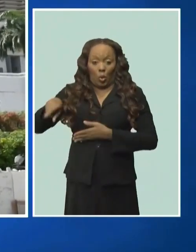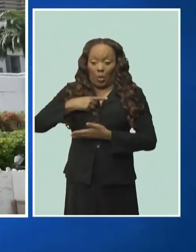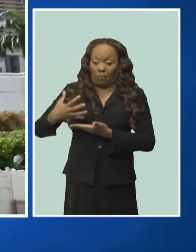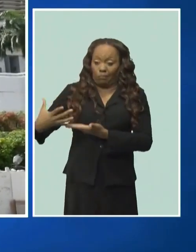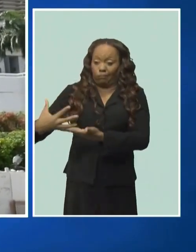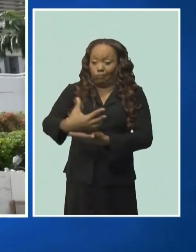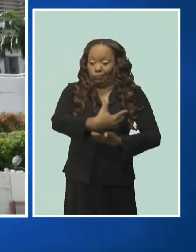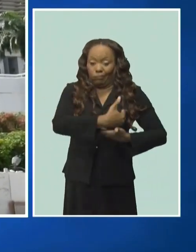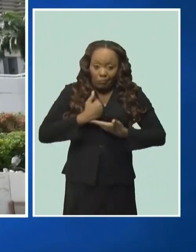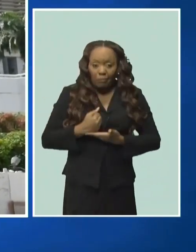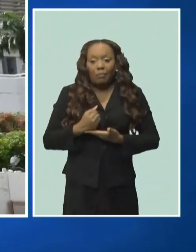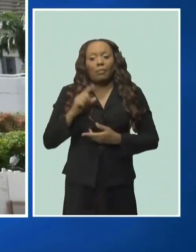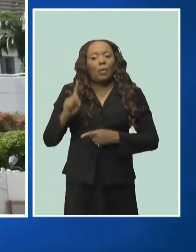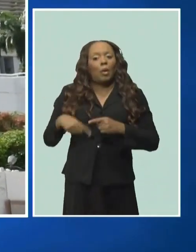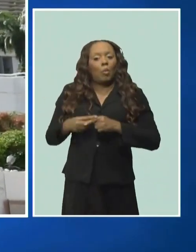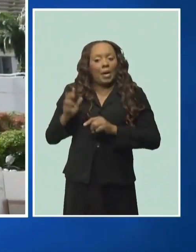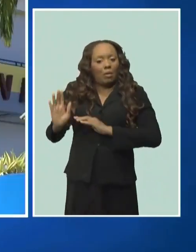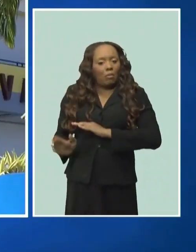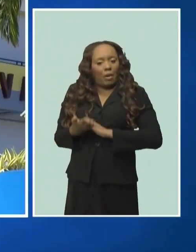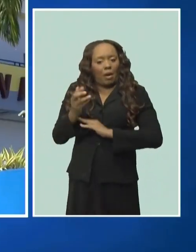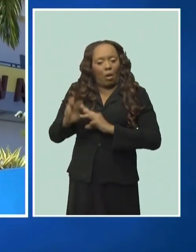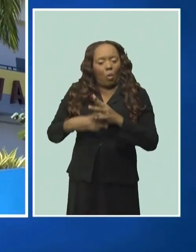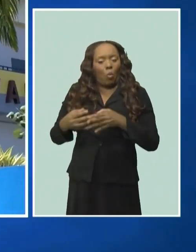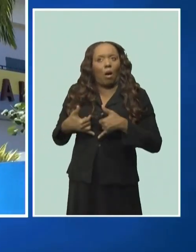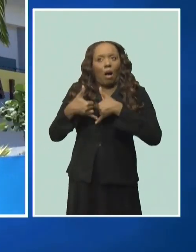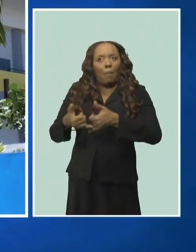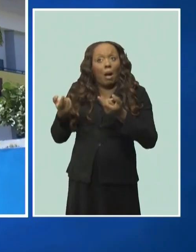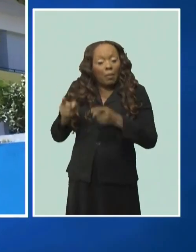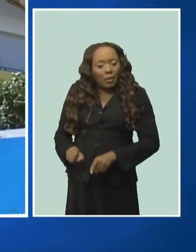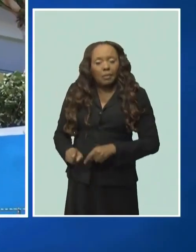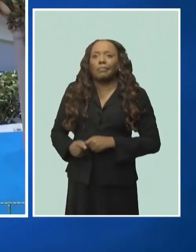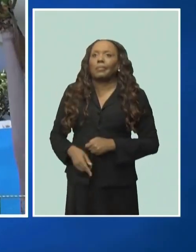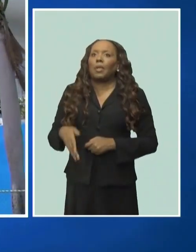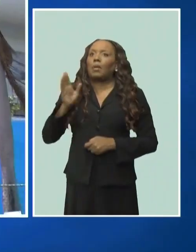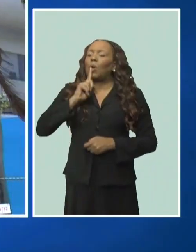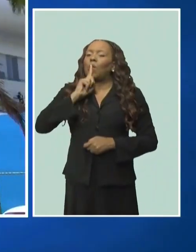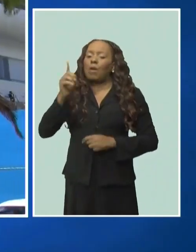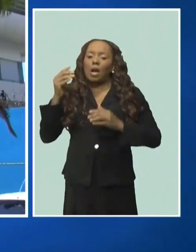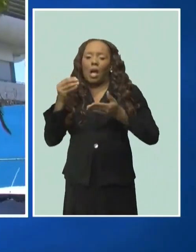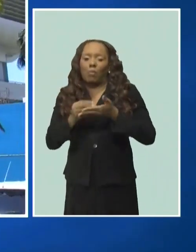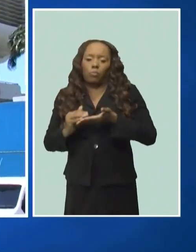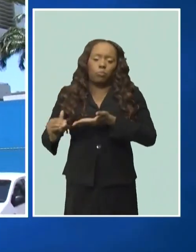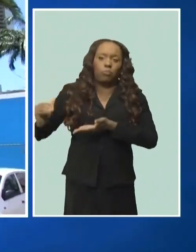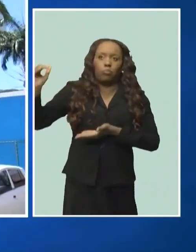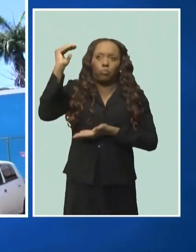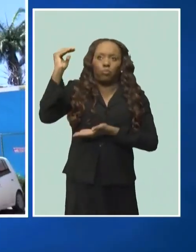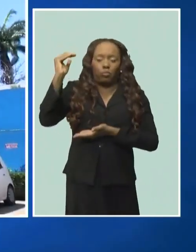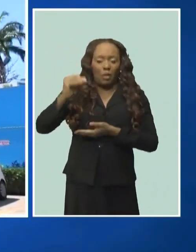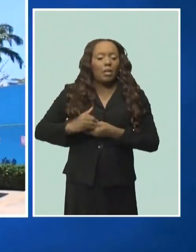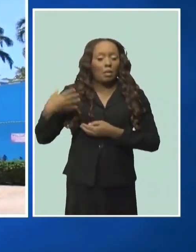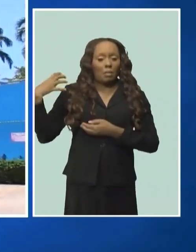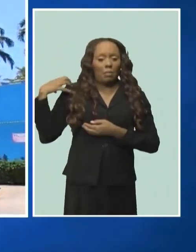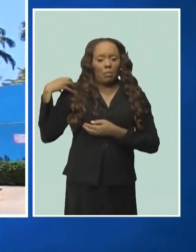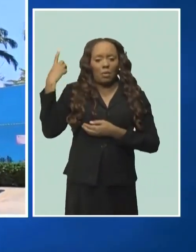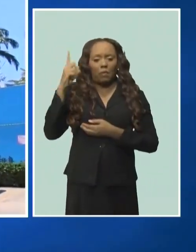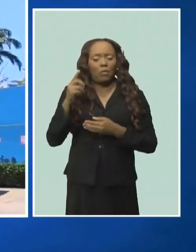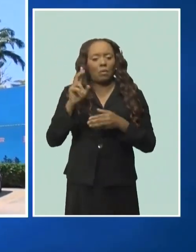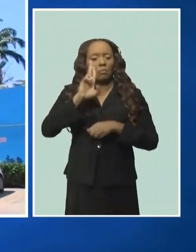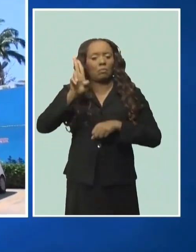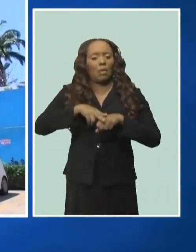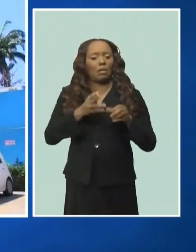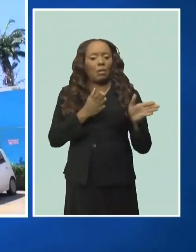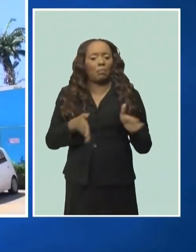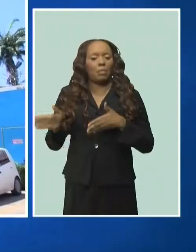year's ICC Men's T20 World Cup is expected to far outstrip the costs. Chairman of the National